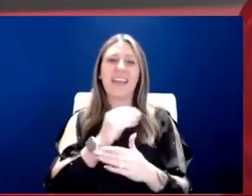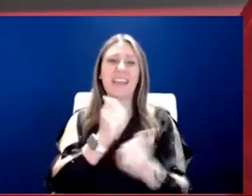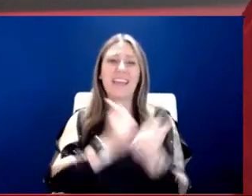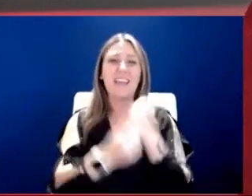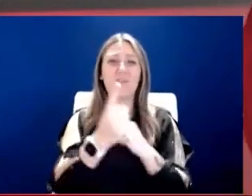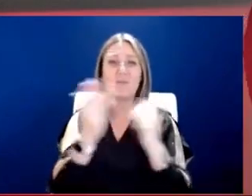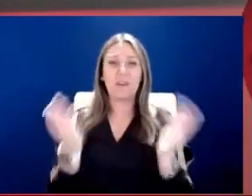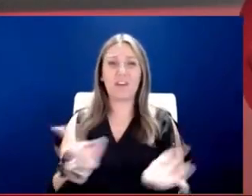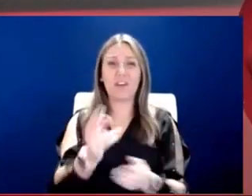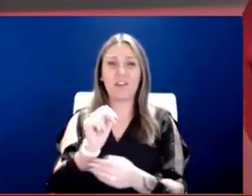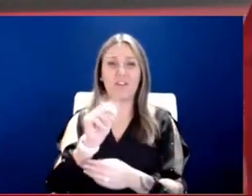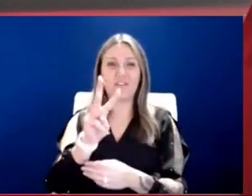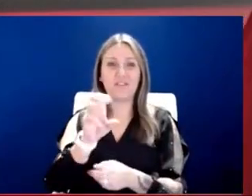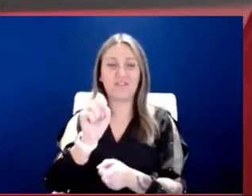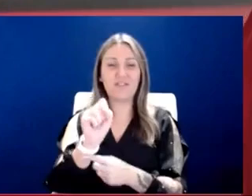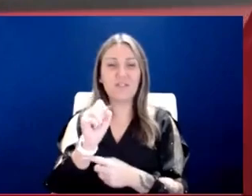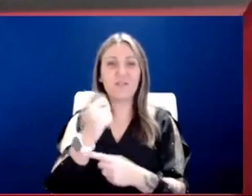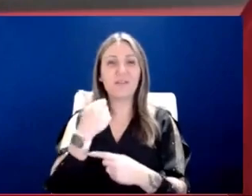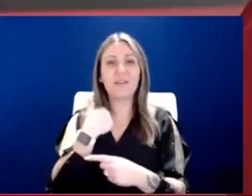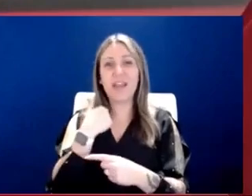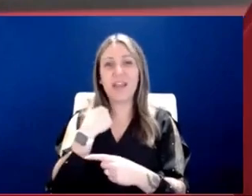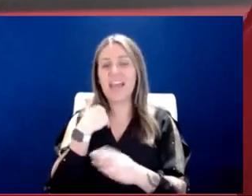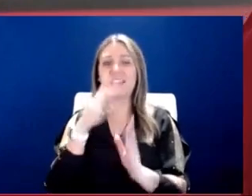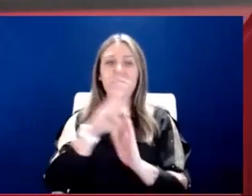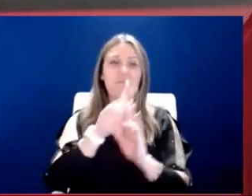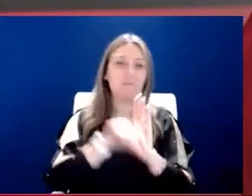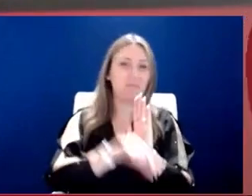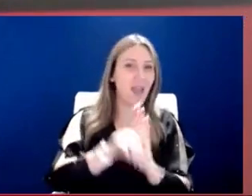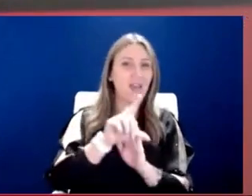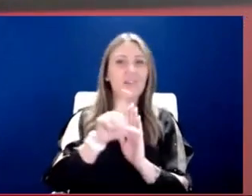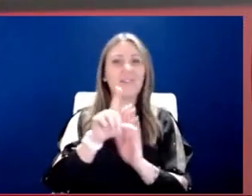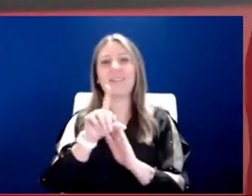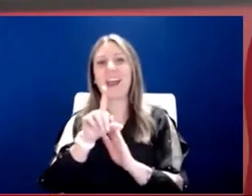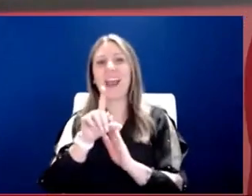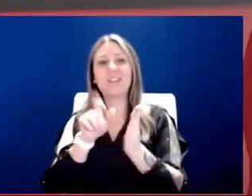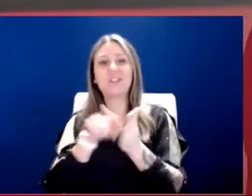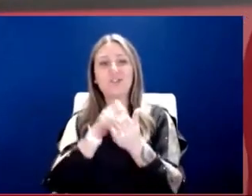background or a print background or journalism. So I know you came from the same place I